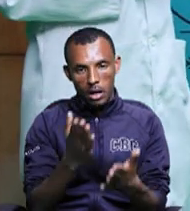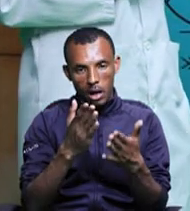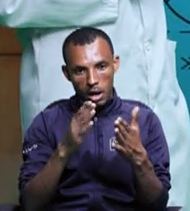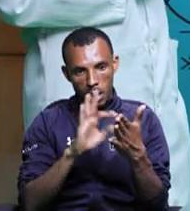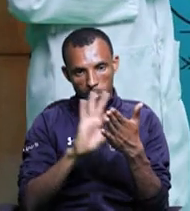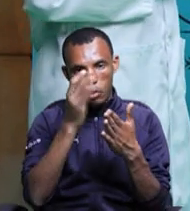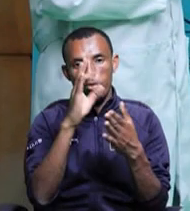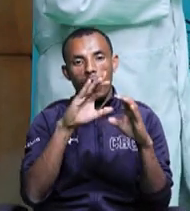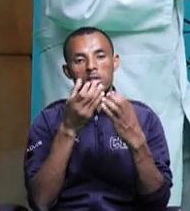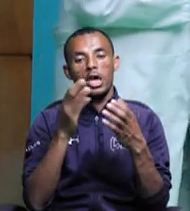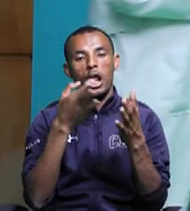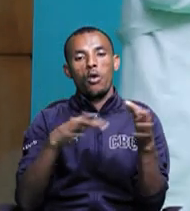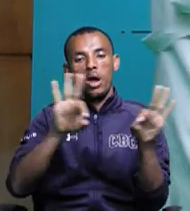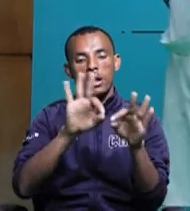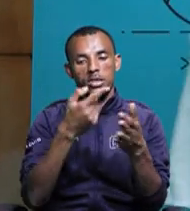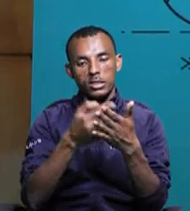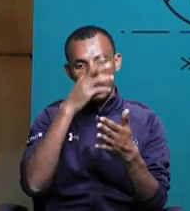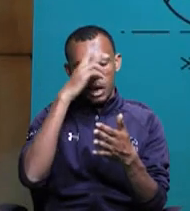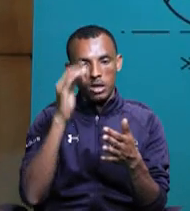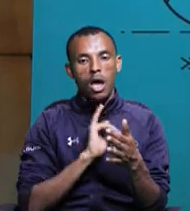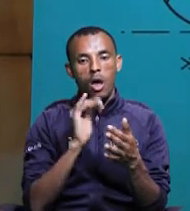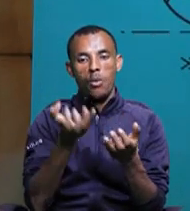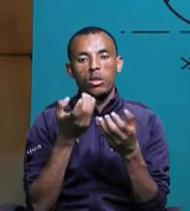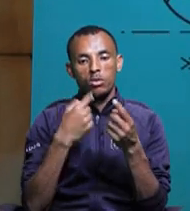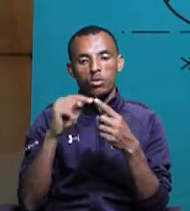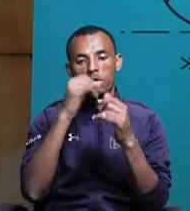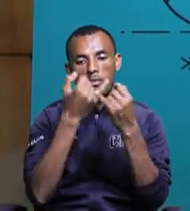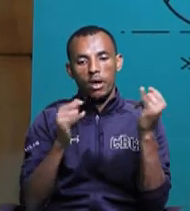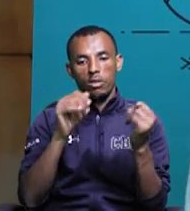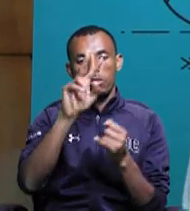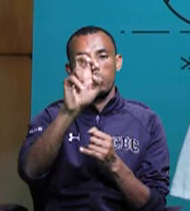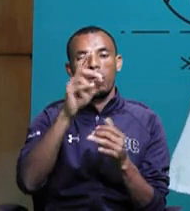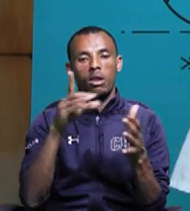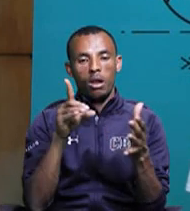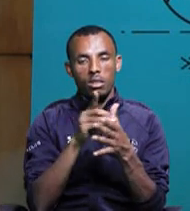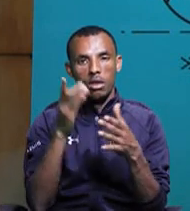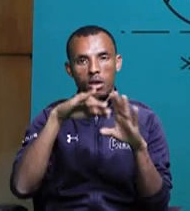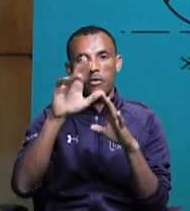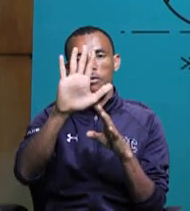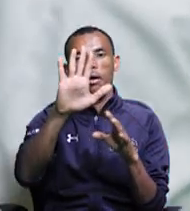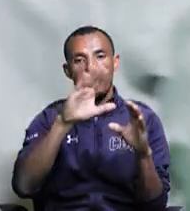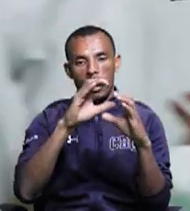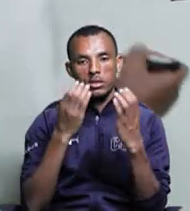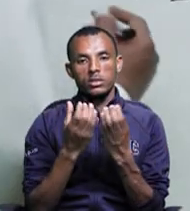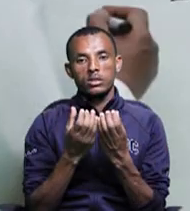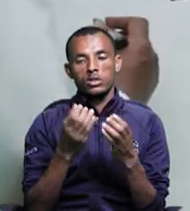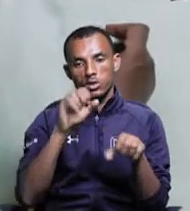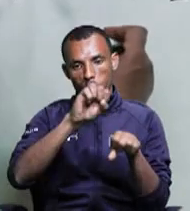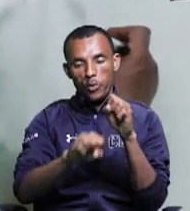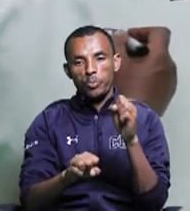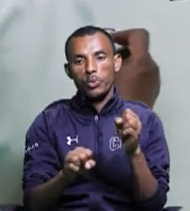Number of classes required. In this case, I want to divide these 20 data into 5 classes.